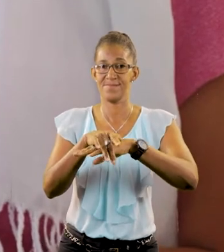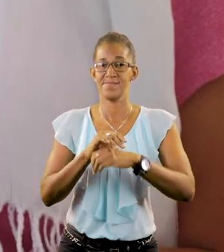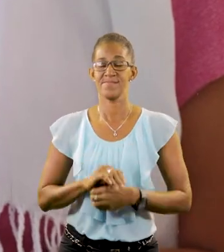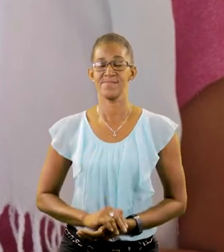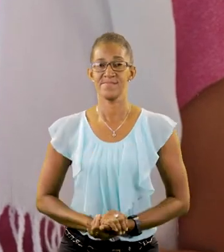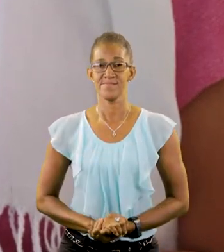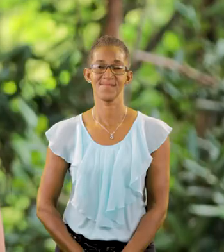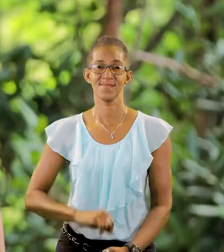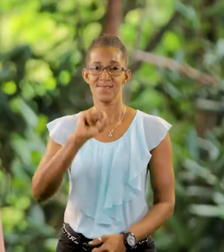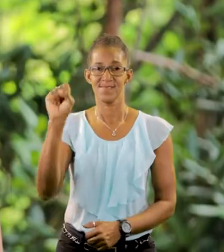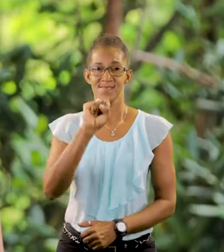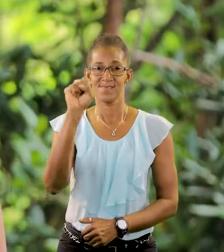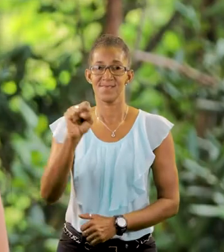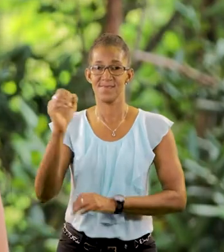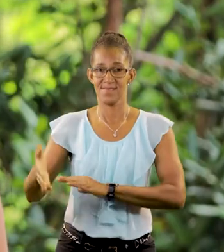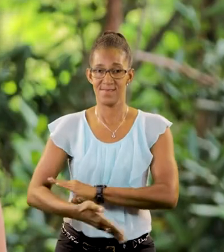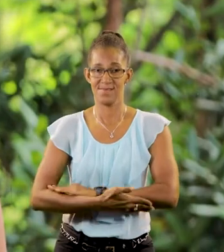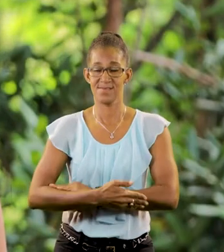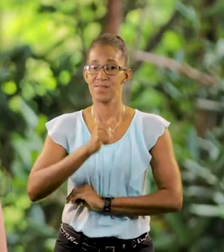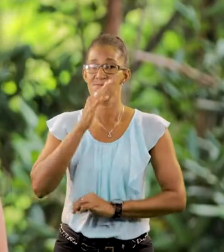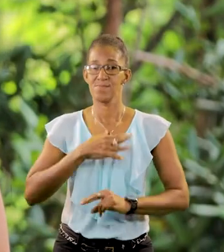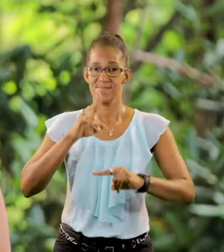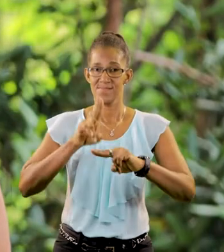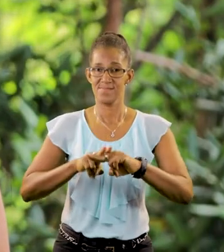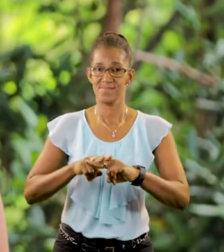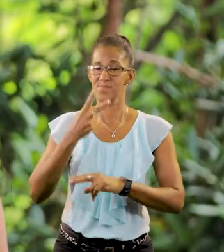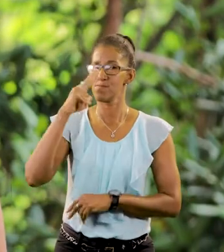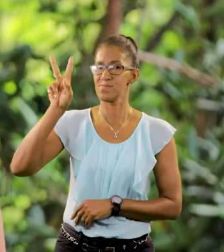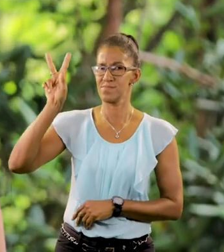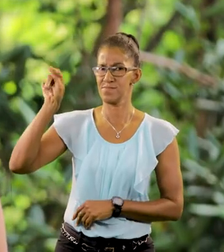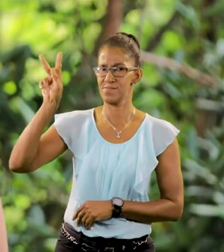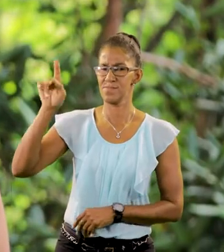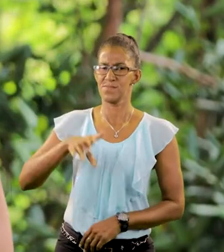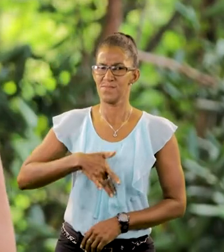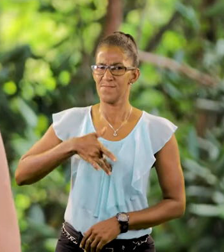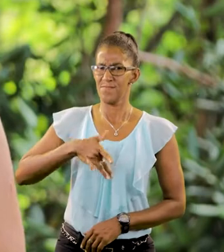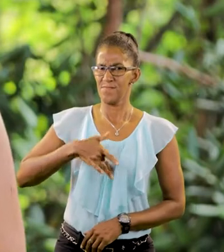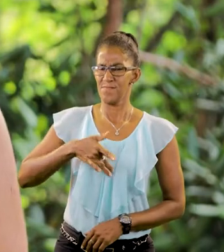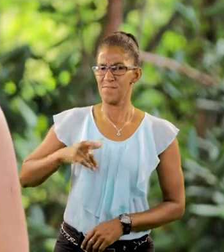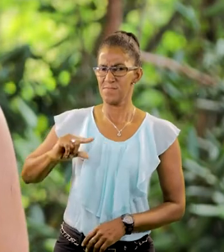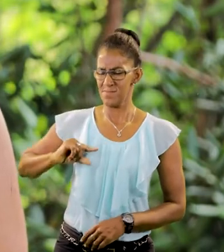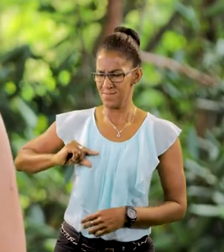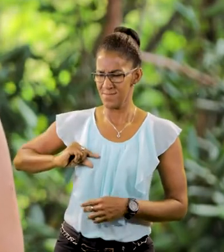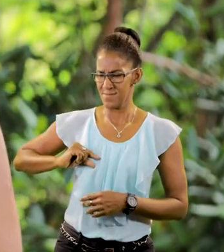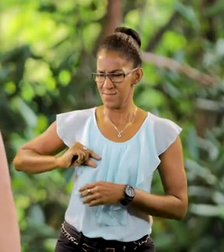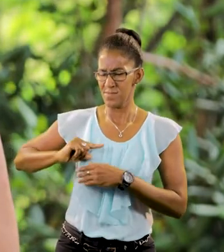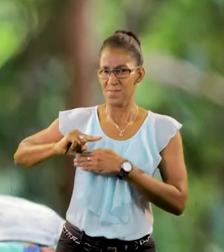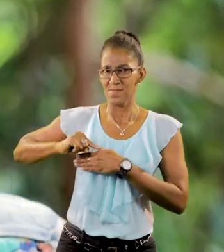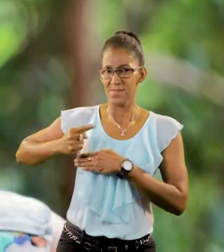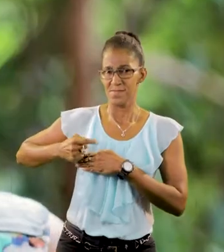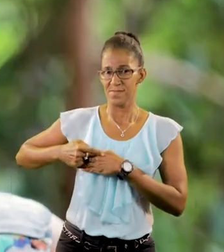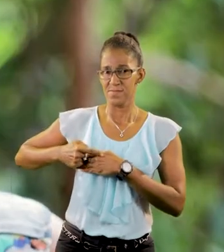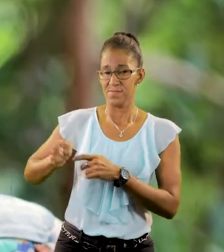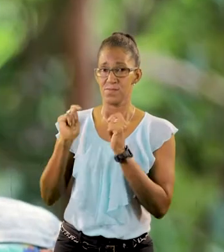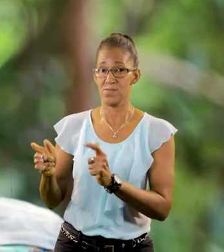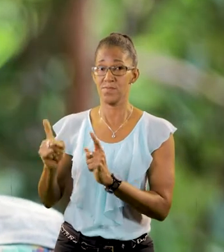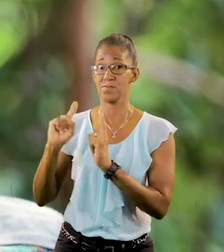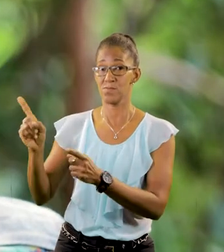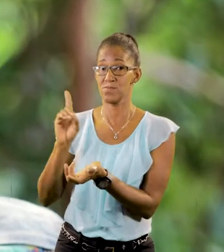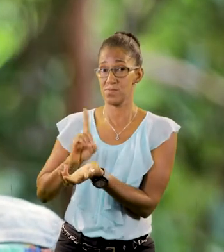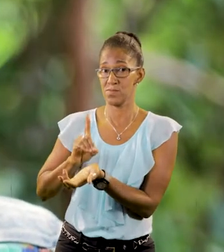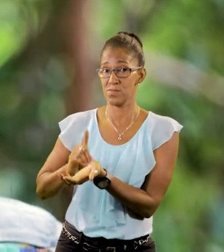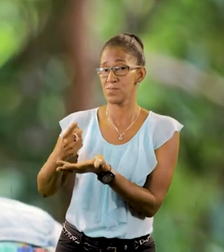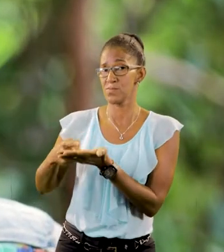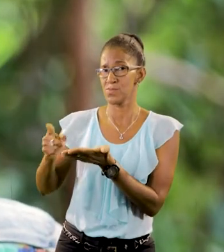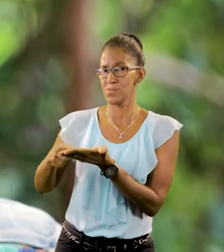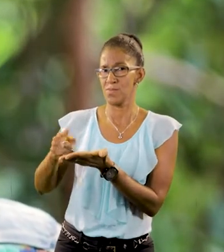early detection. I came across a lump in my breast one Saturday evening while watching TV. I did not waste any